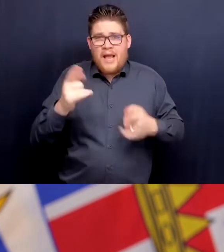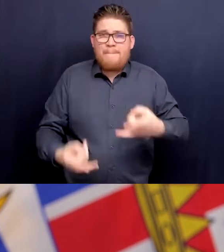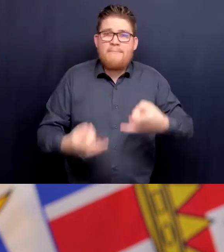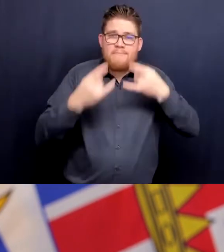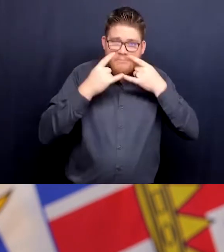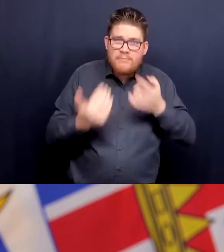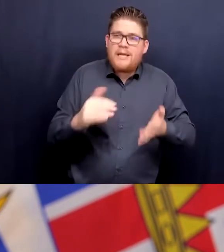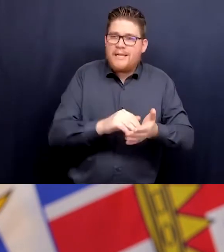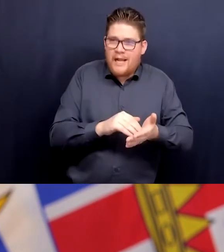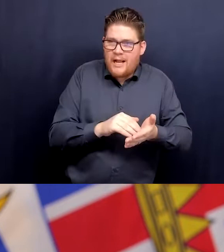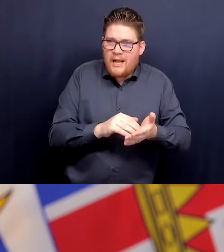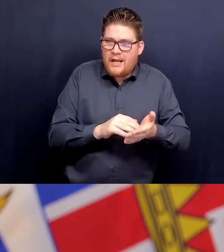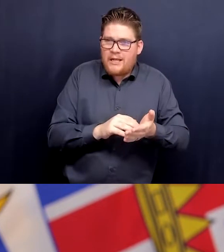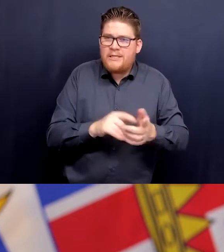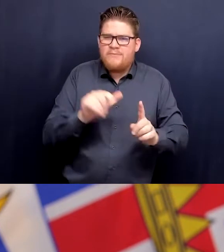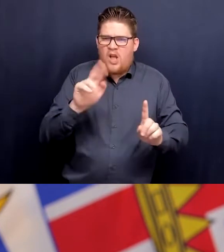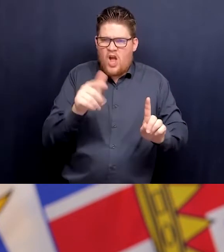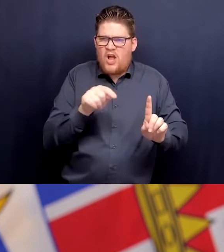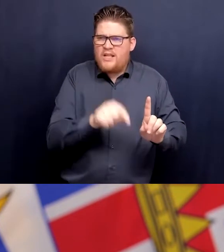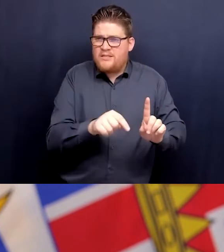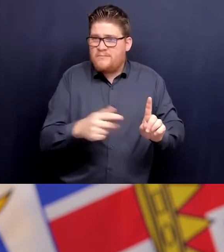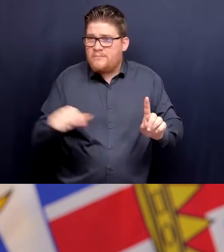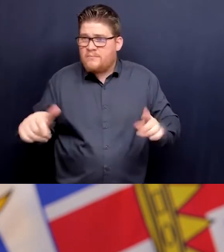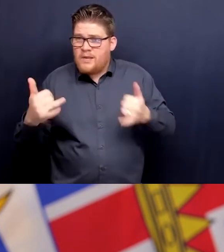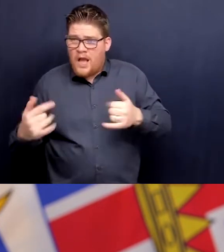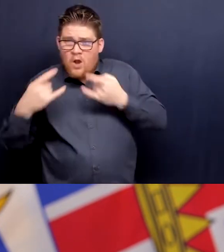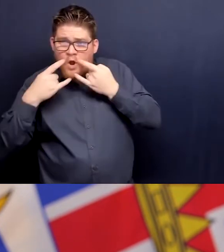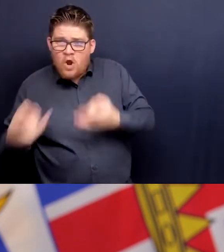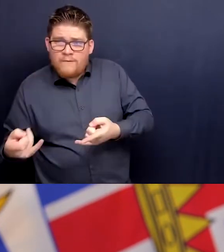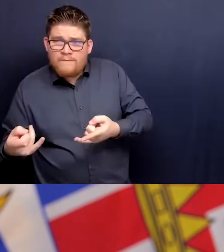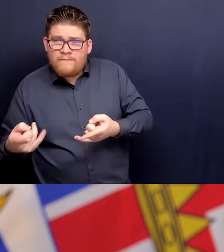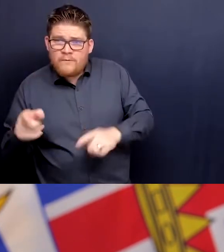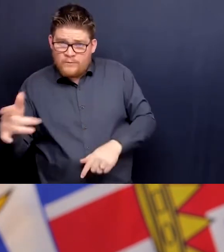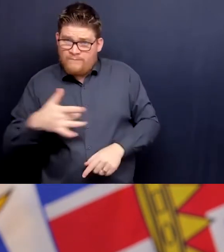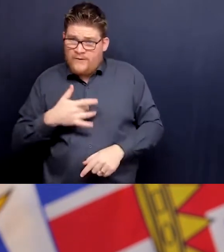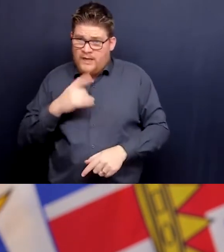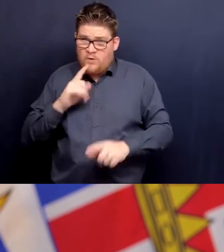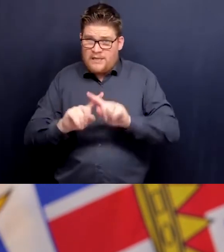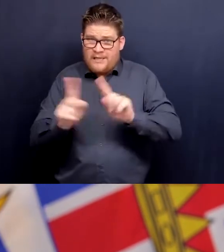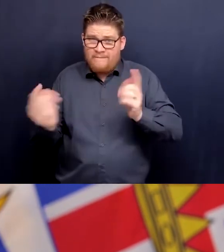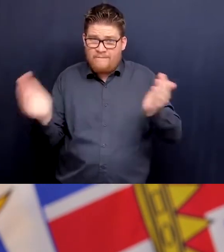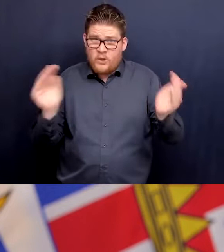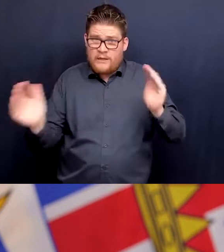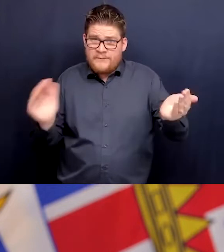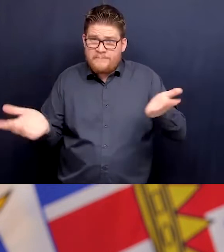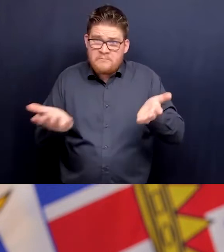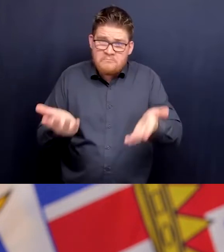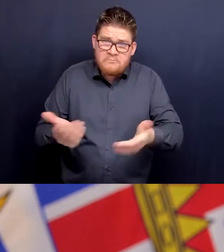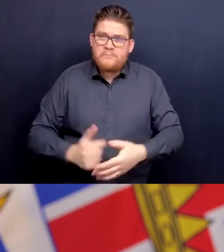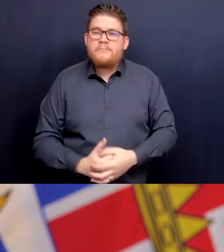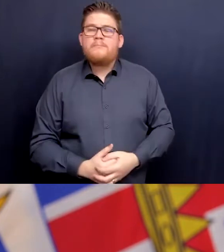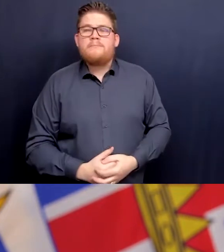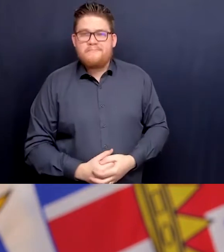August versus where we are now when we lift them this time? Yeah, I think the philosophy of where we are, the trajectory is